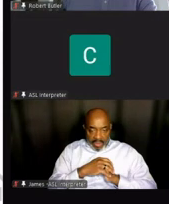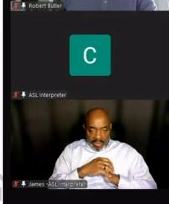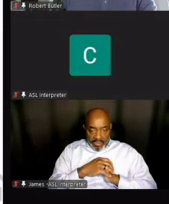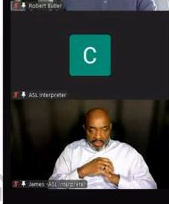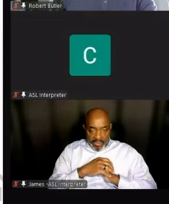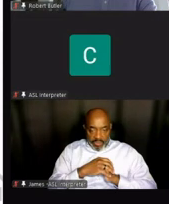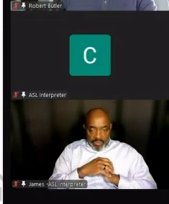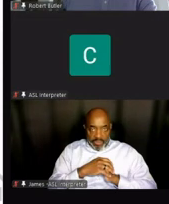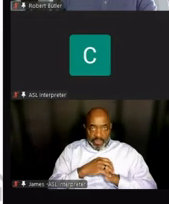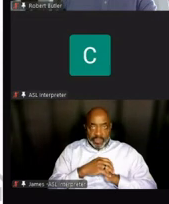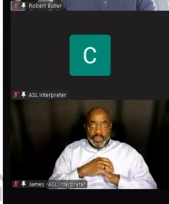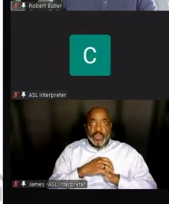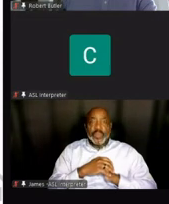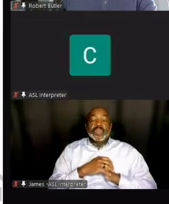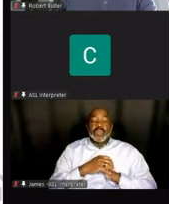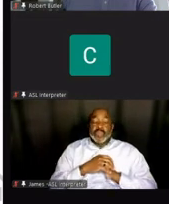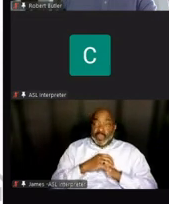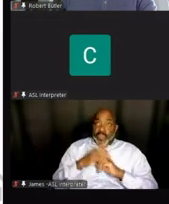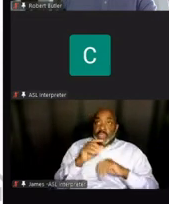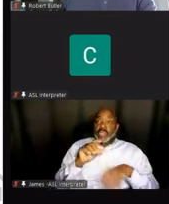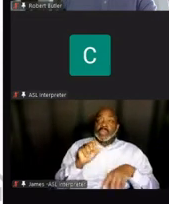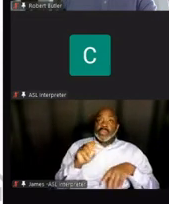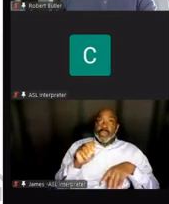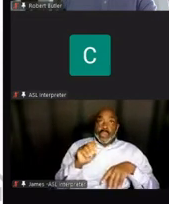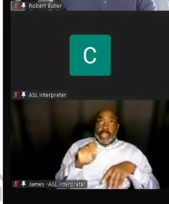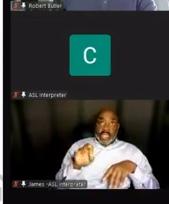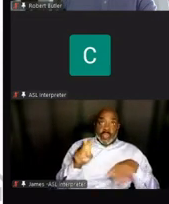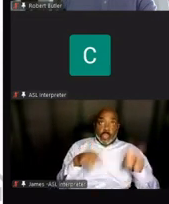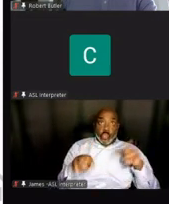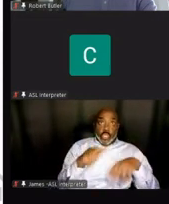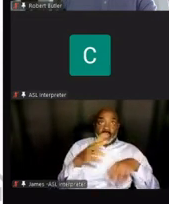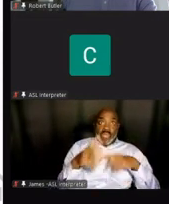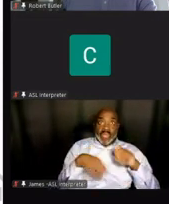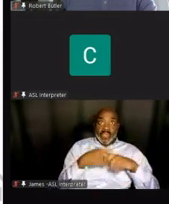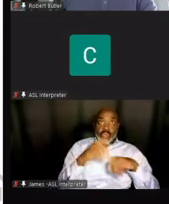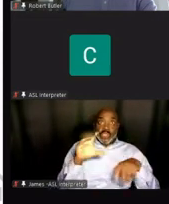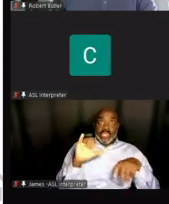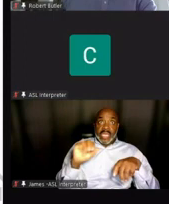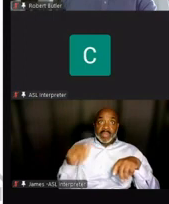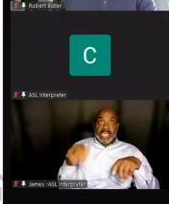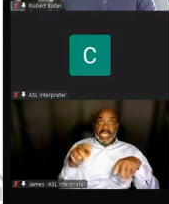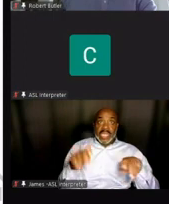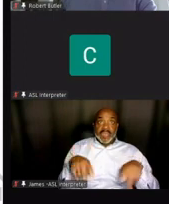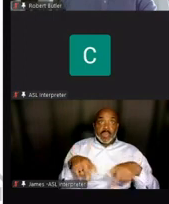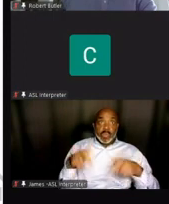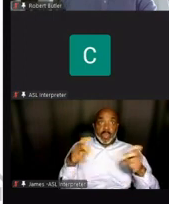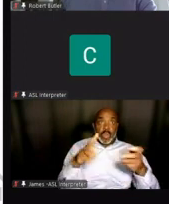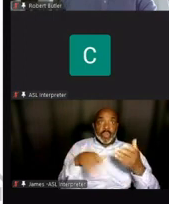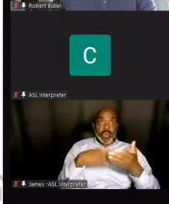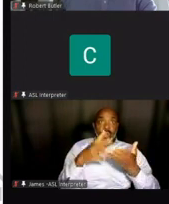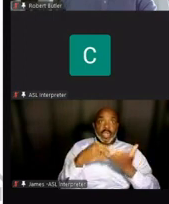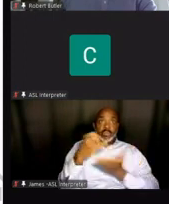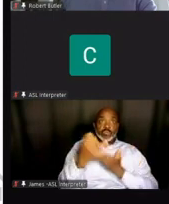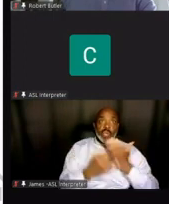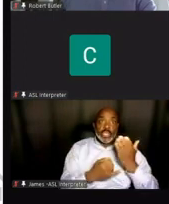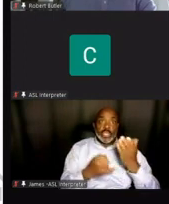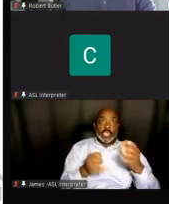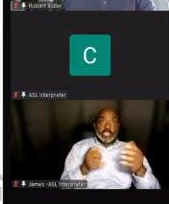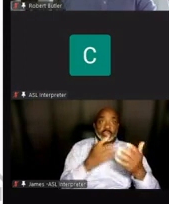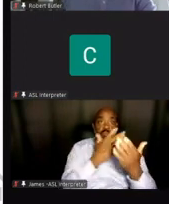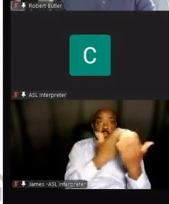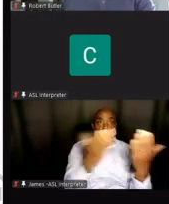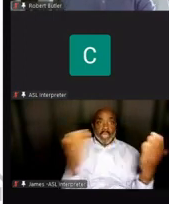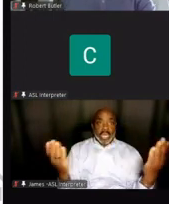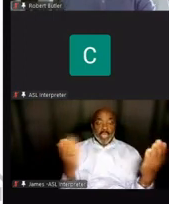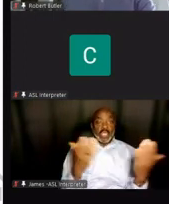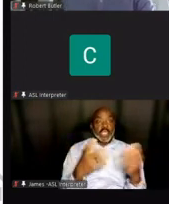So if you look at the 5-year CIP, there are, if you pull out all the projects that include